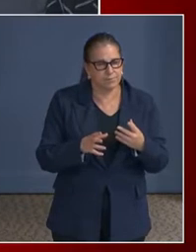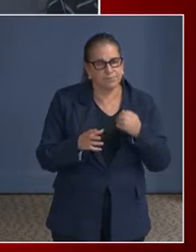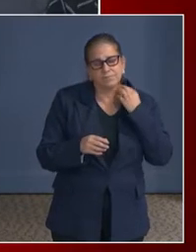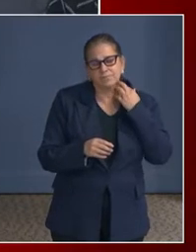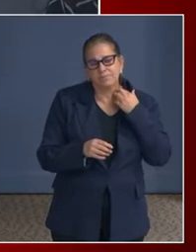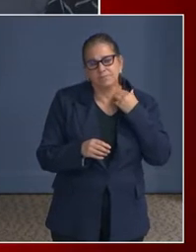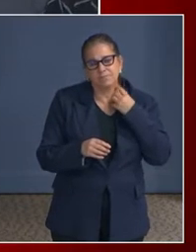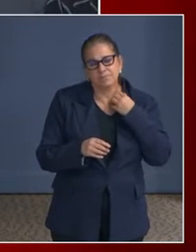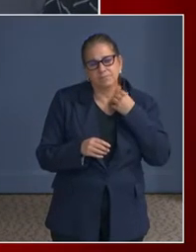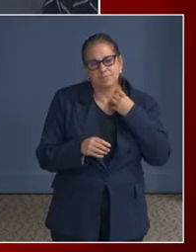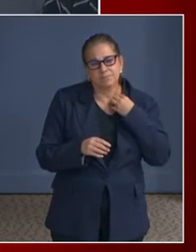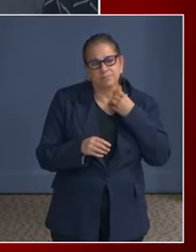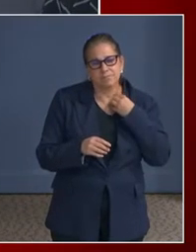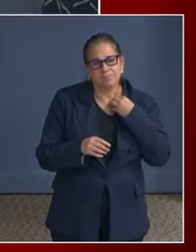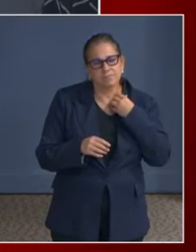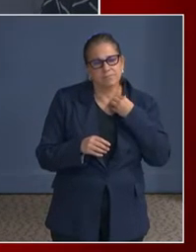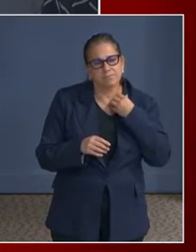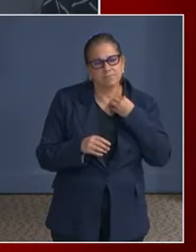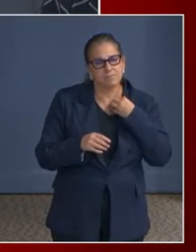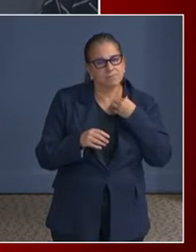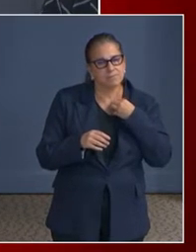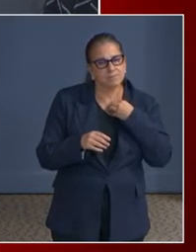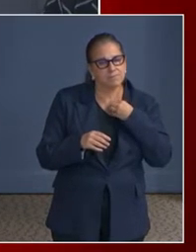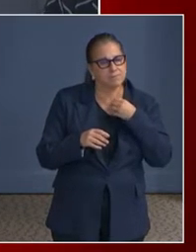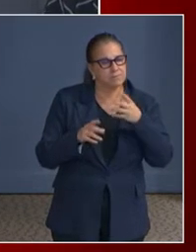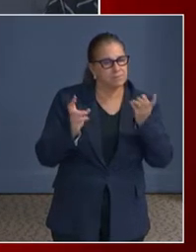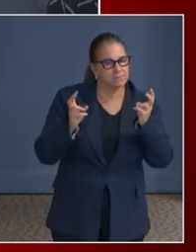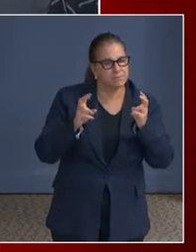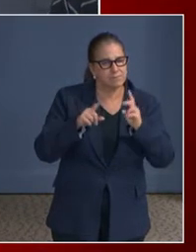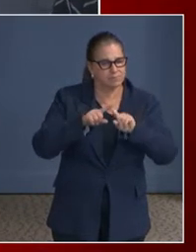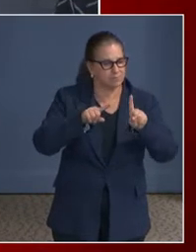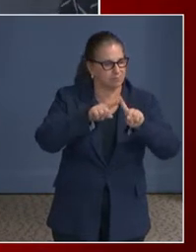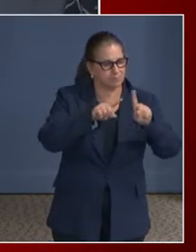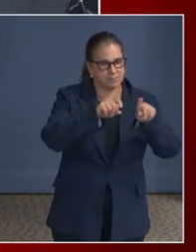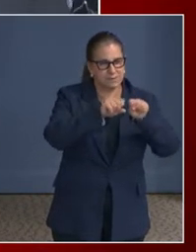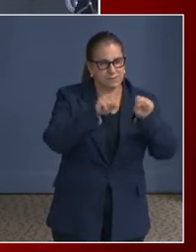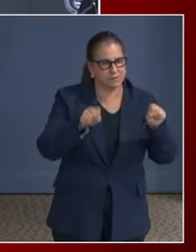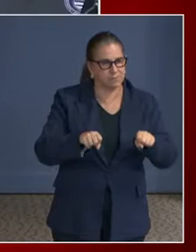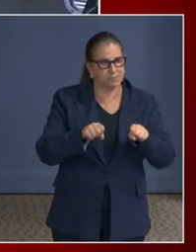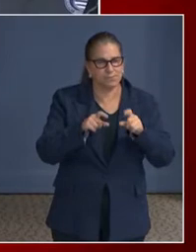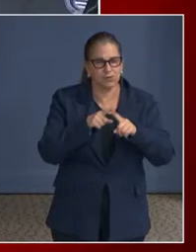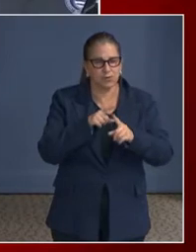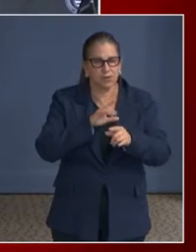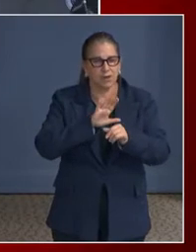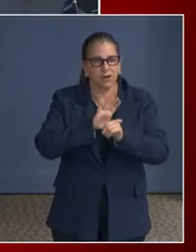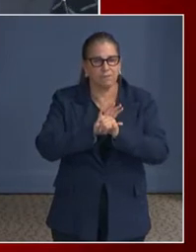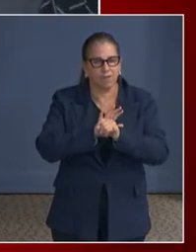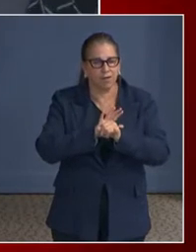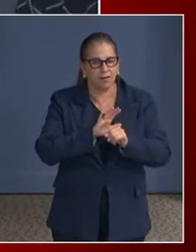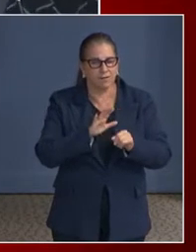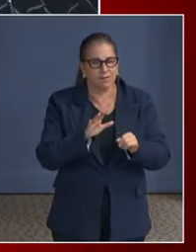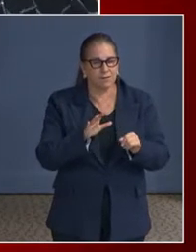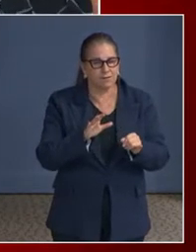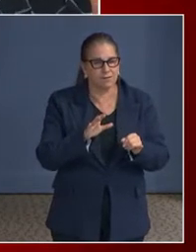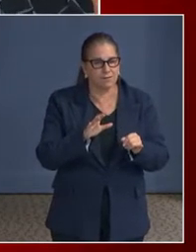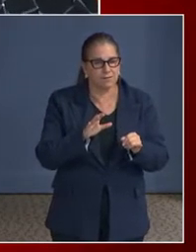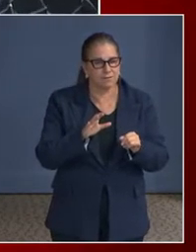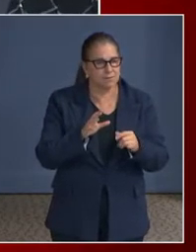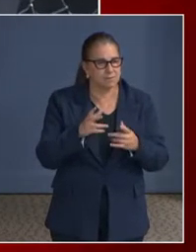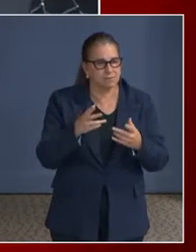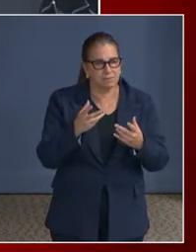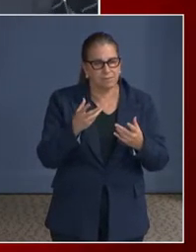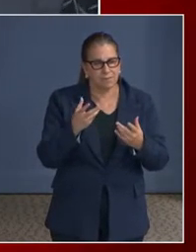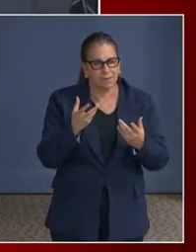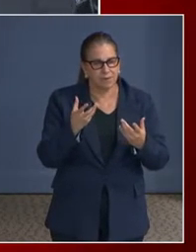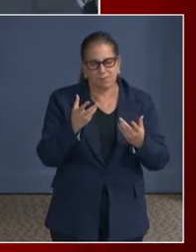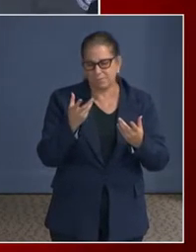moved very much. I just wanted to check in again and ask what we're doing as residents, as government, that can move us toward getting